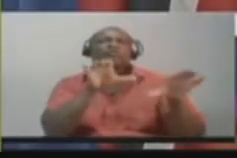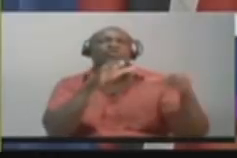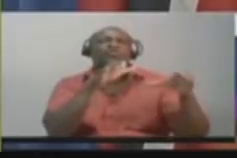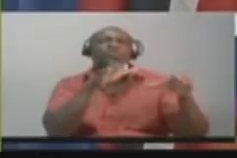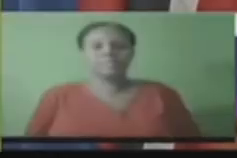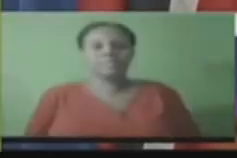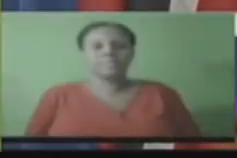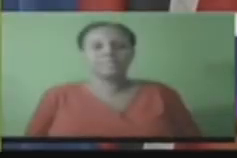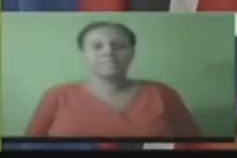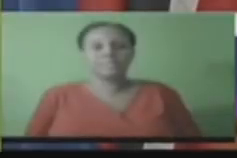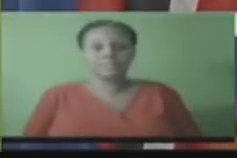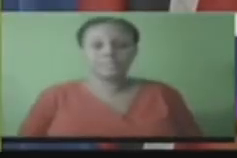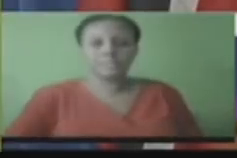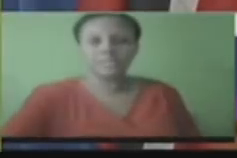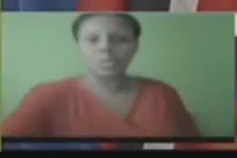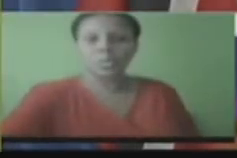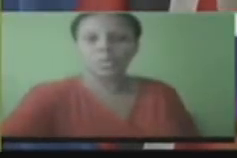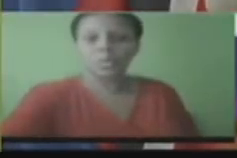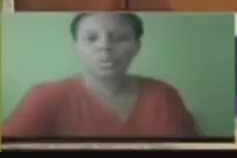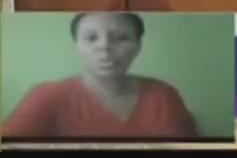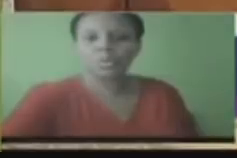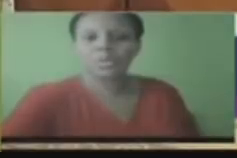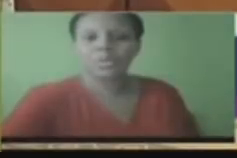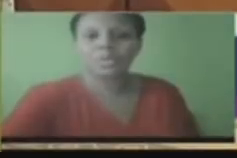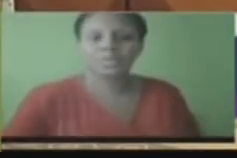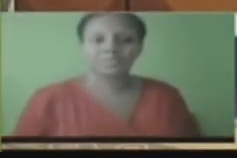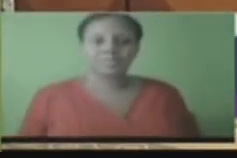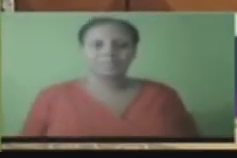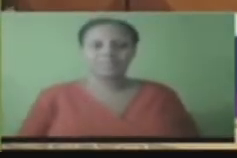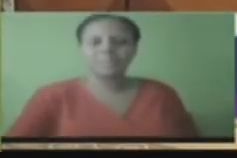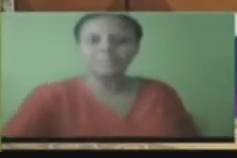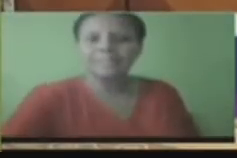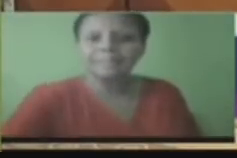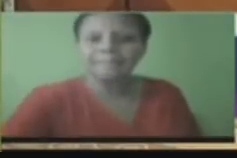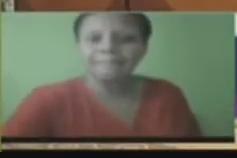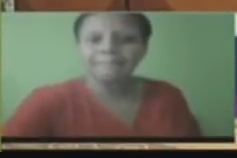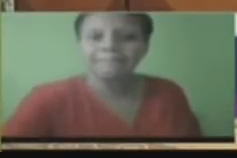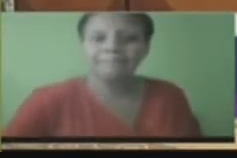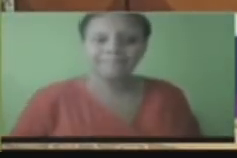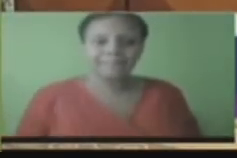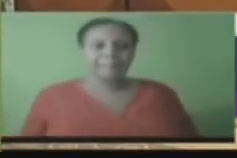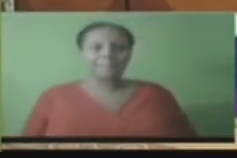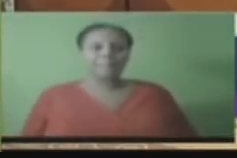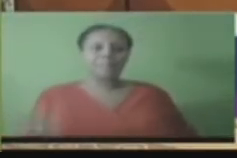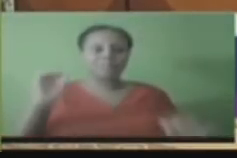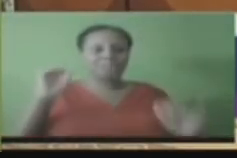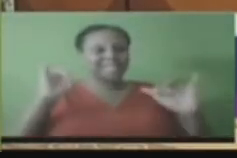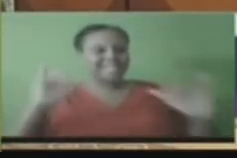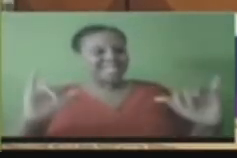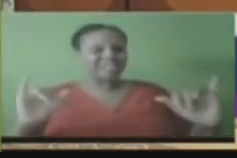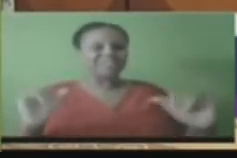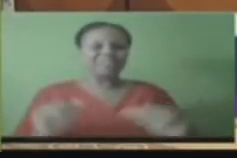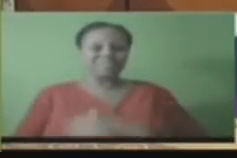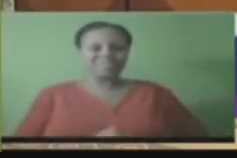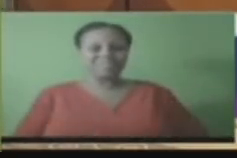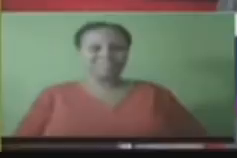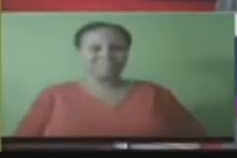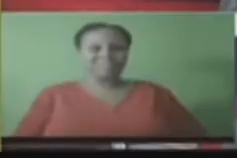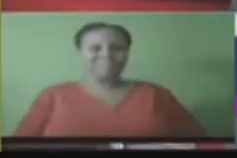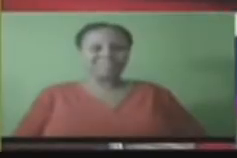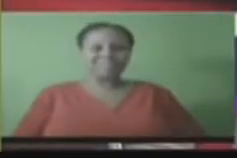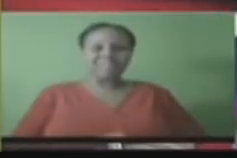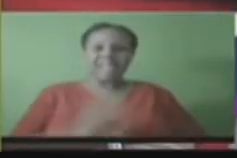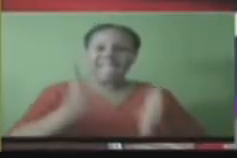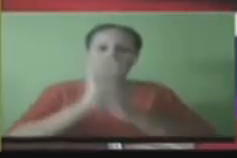Some people getting COVID. No, you can speak. I don't know if you answer this question. Someone has